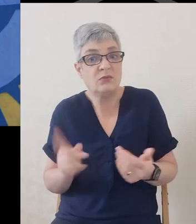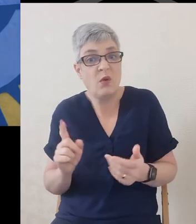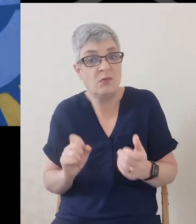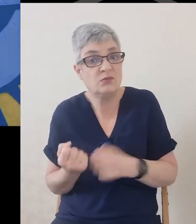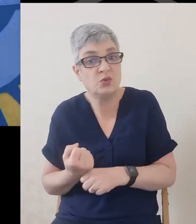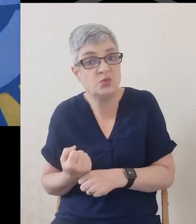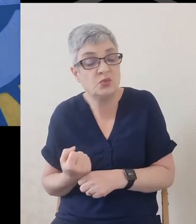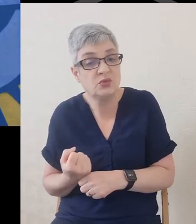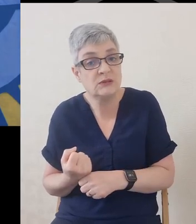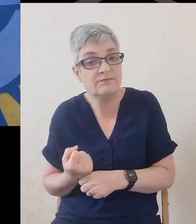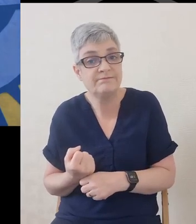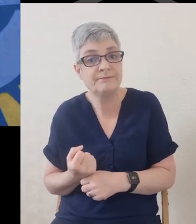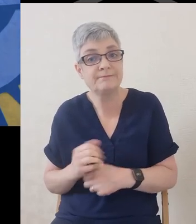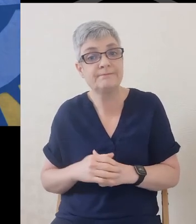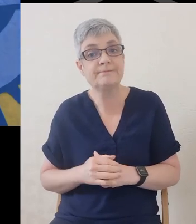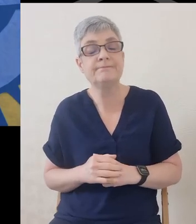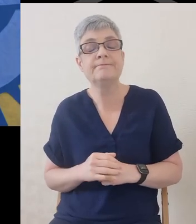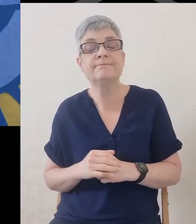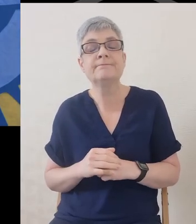do we do?